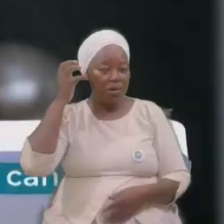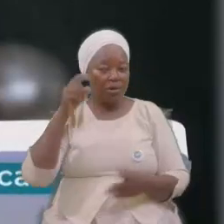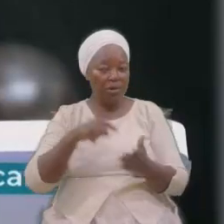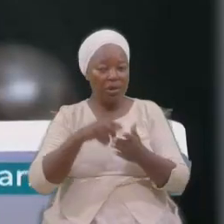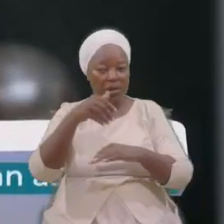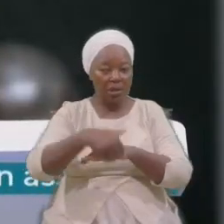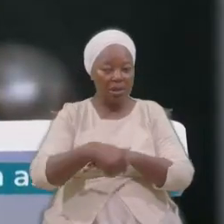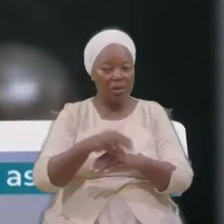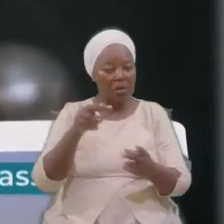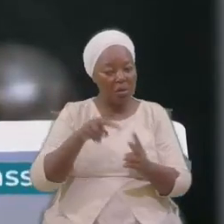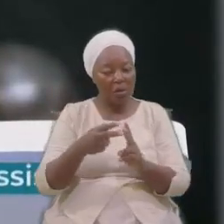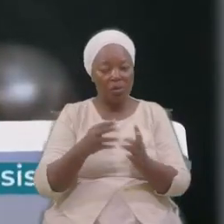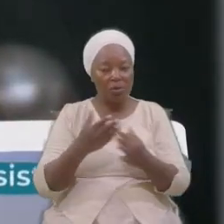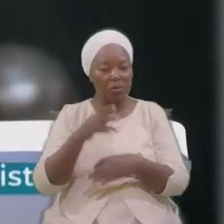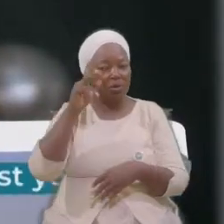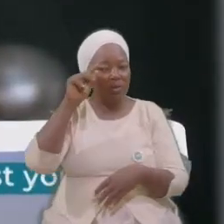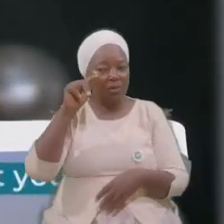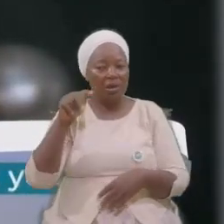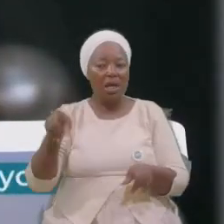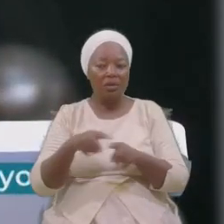decision to follow the Lord,